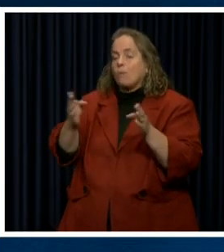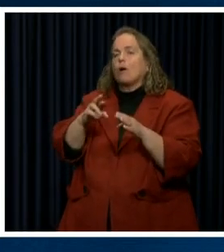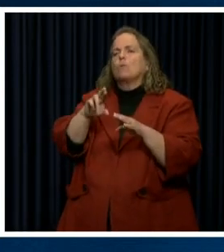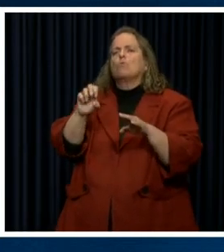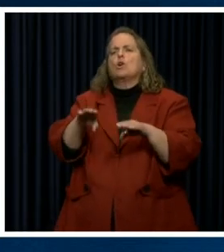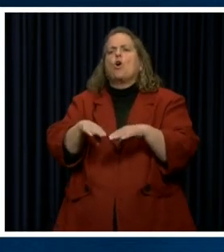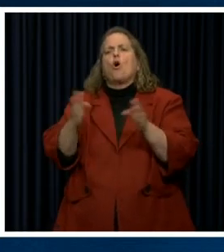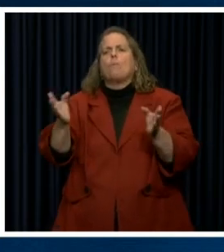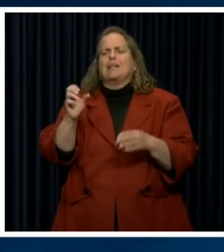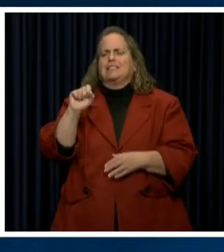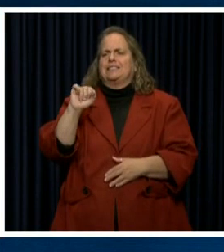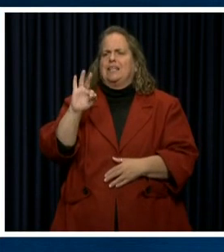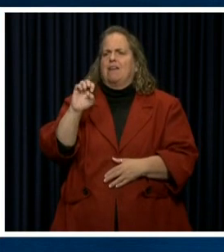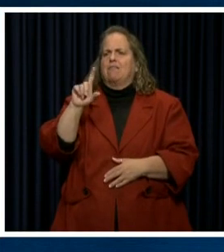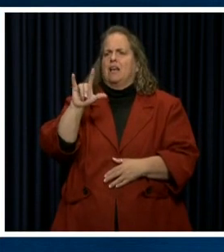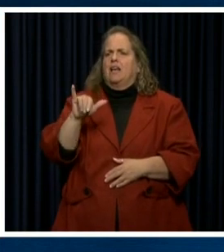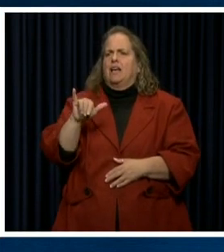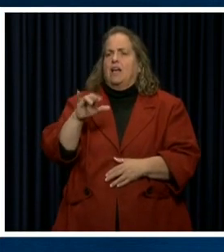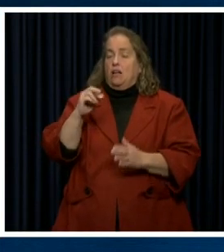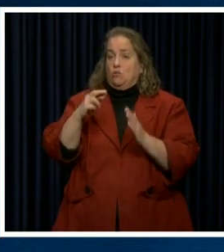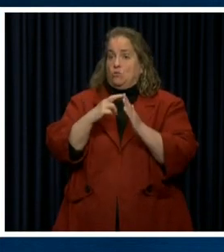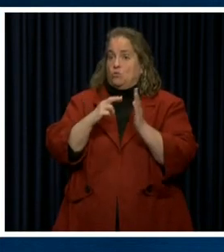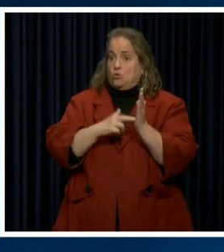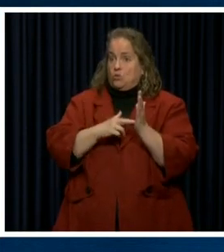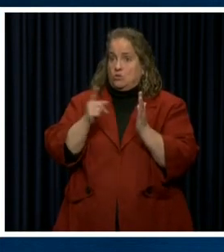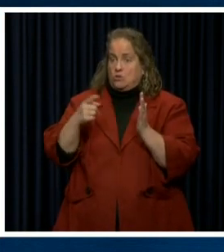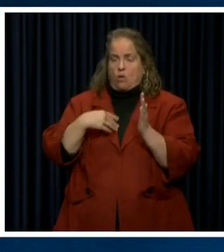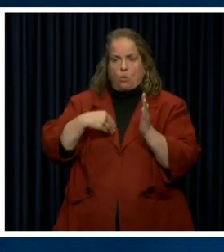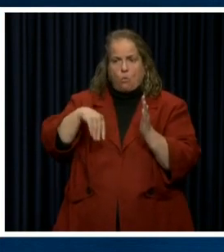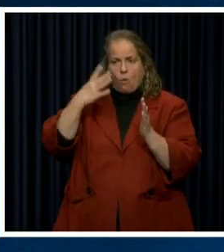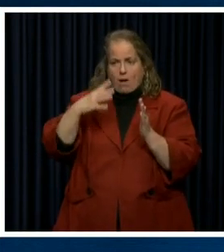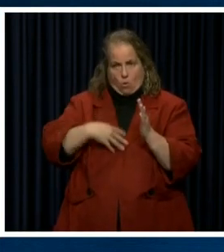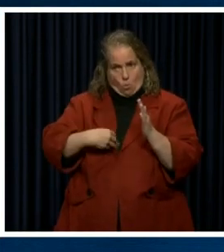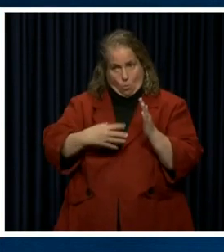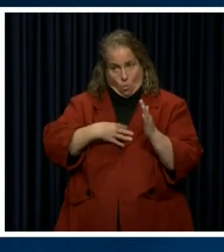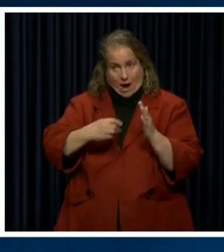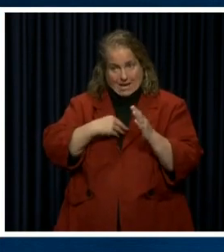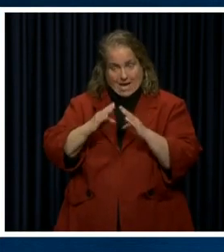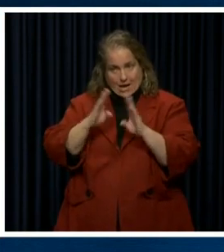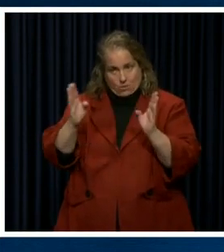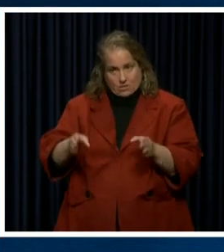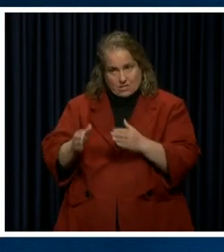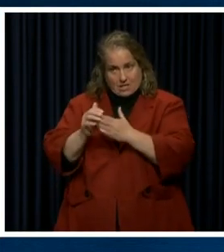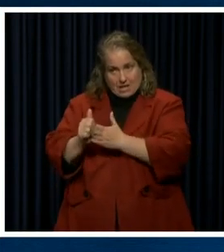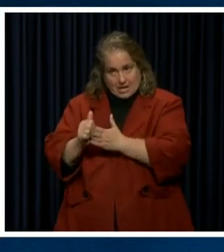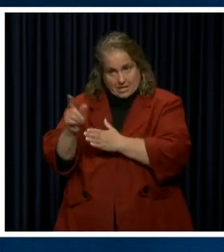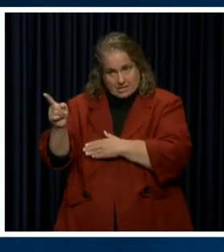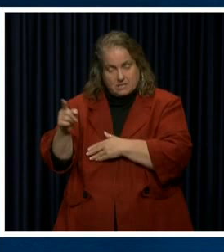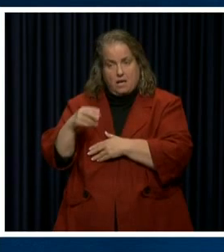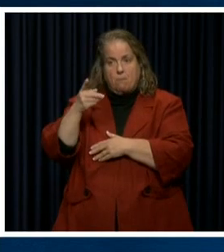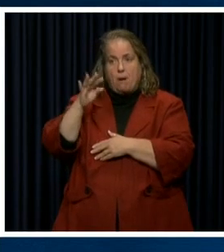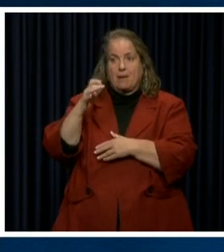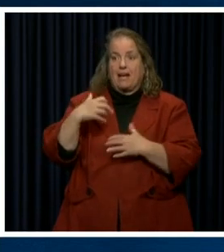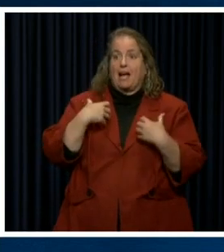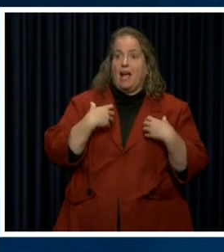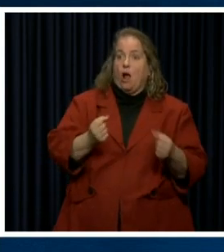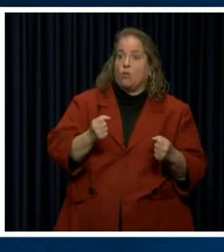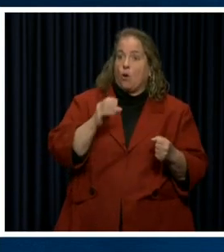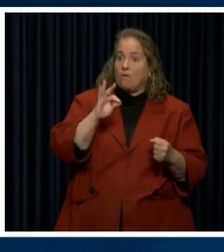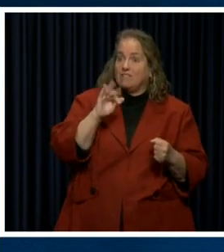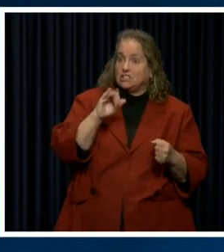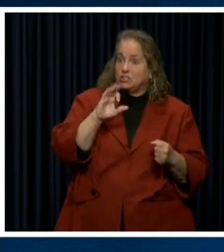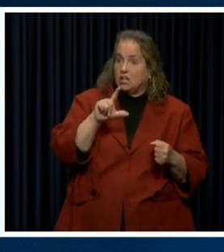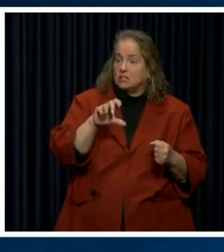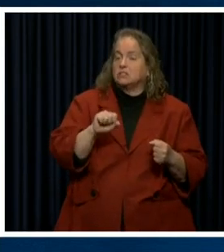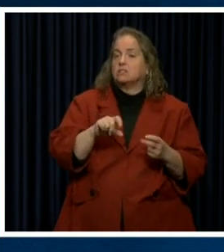safely. And these rules can be found in the White House guidance, can be found through what public health officials are saying, through